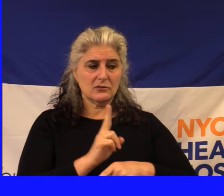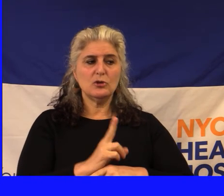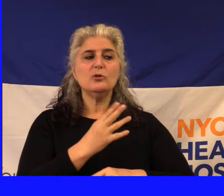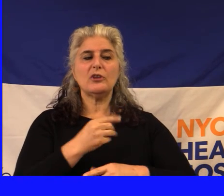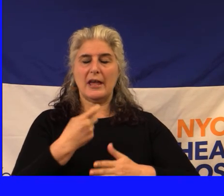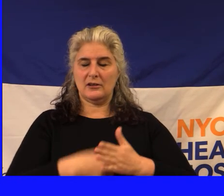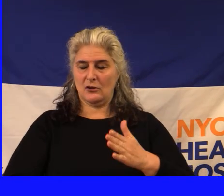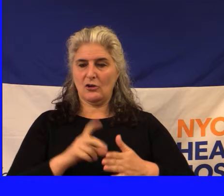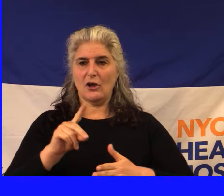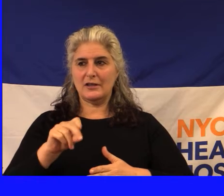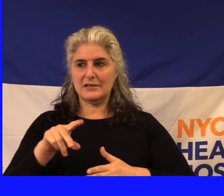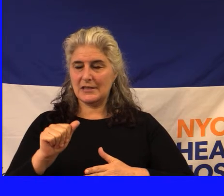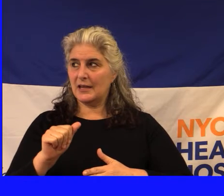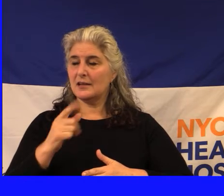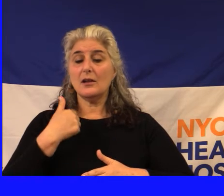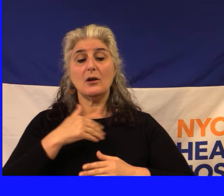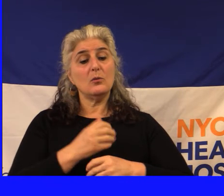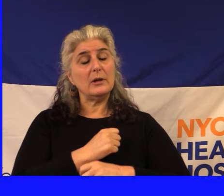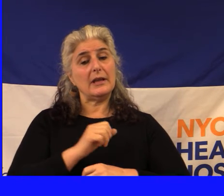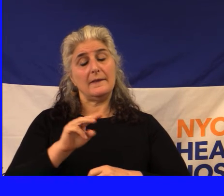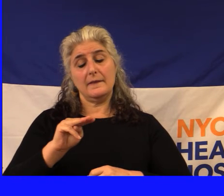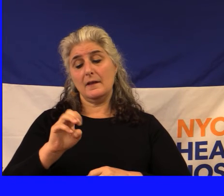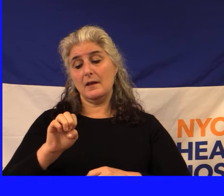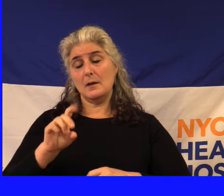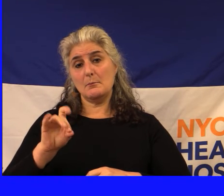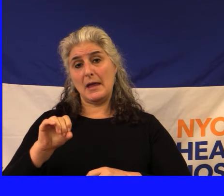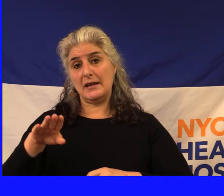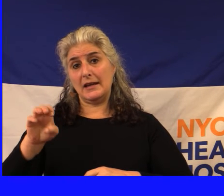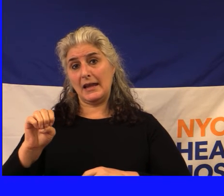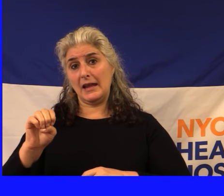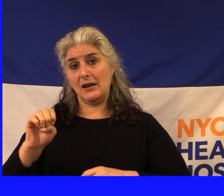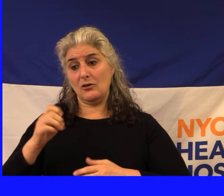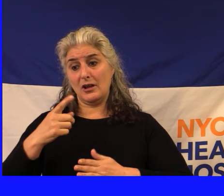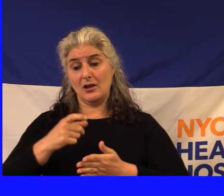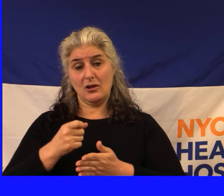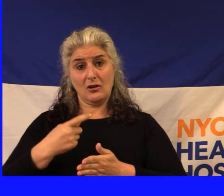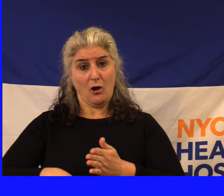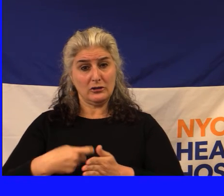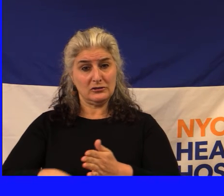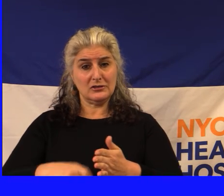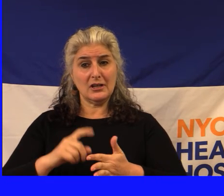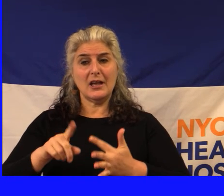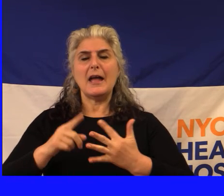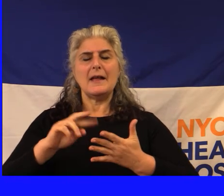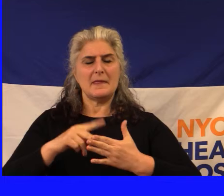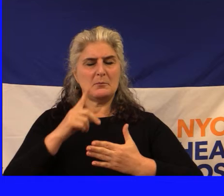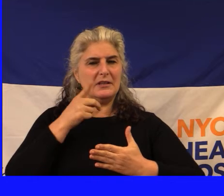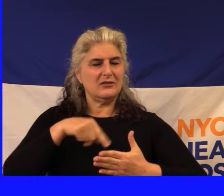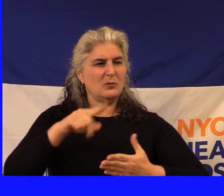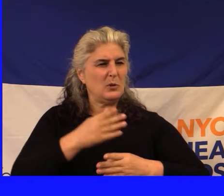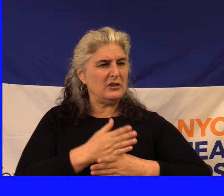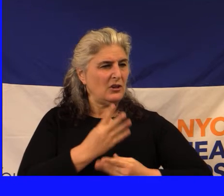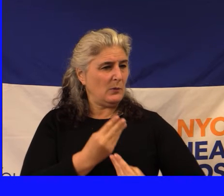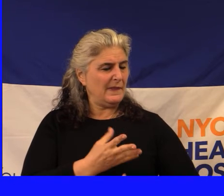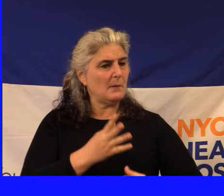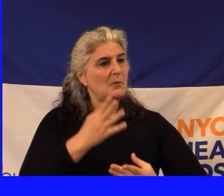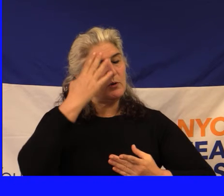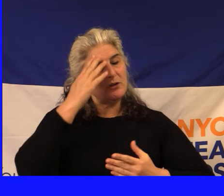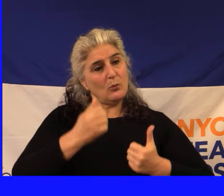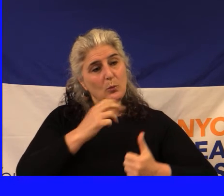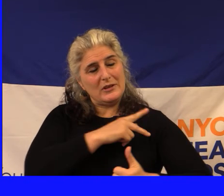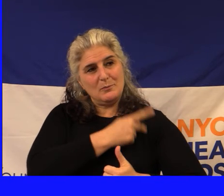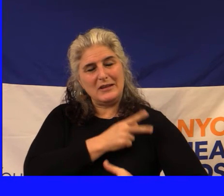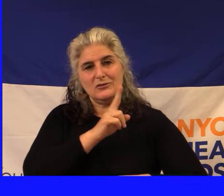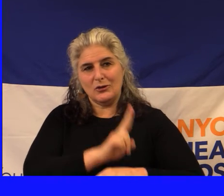we get the Medicare expenditures and we share that with facilities so they know kind of which patients are the highest utilization. Our